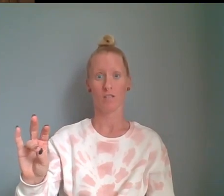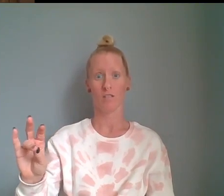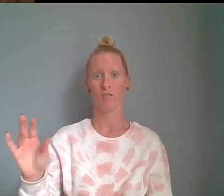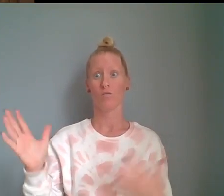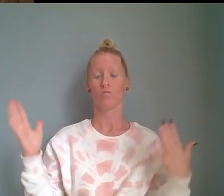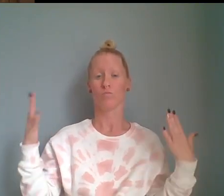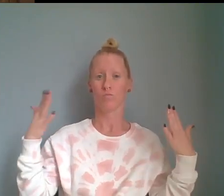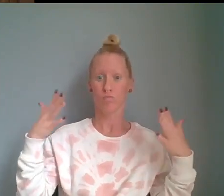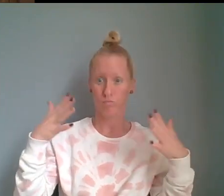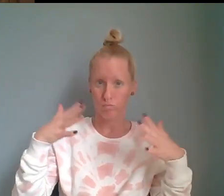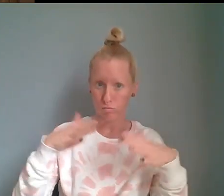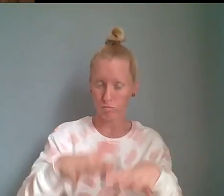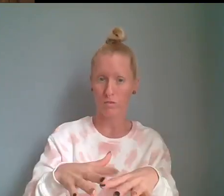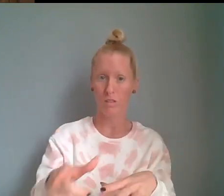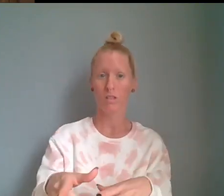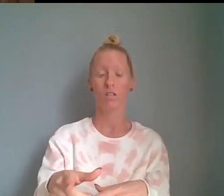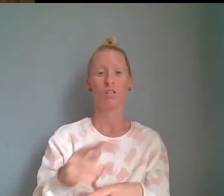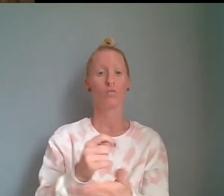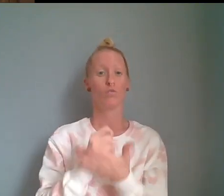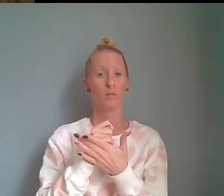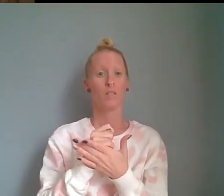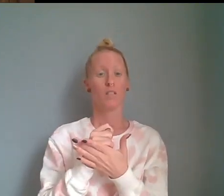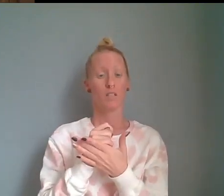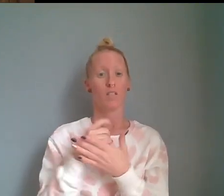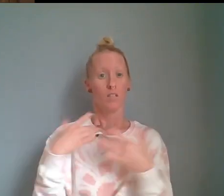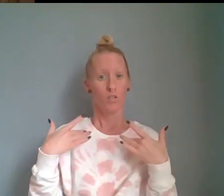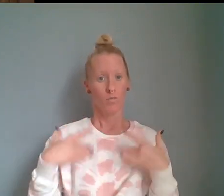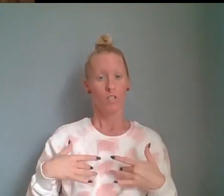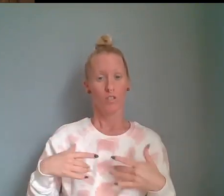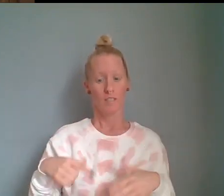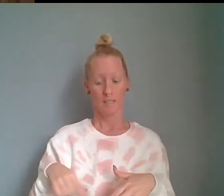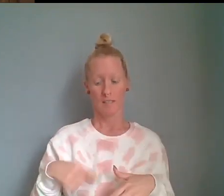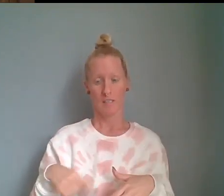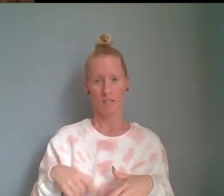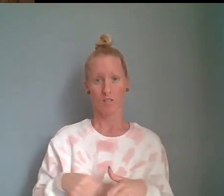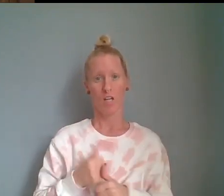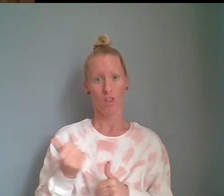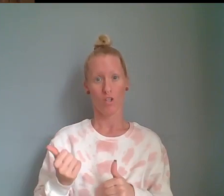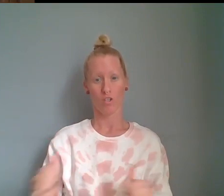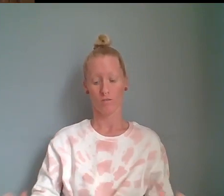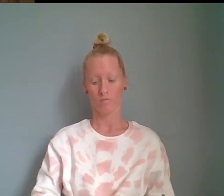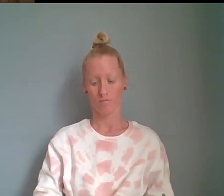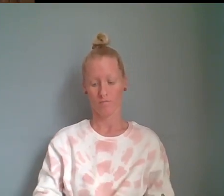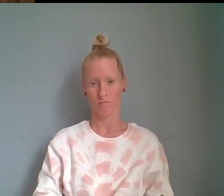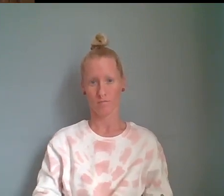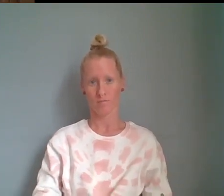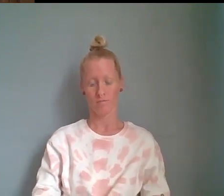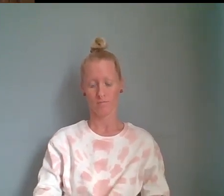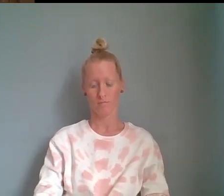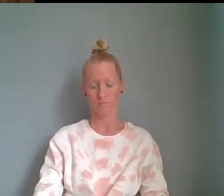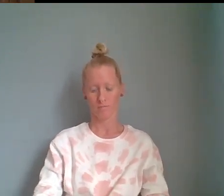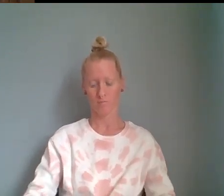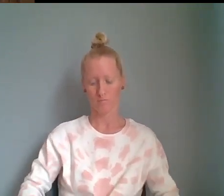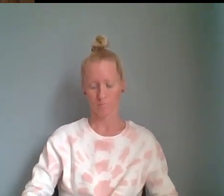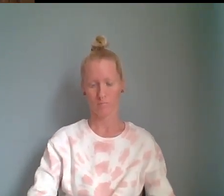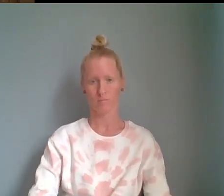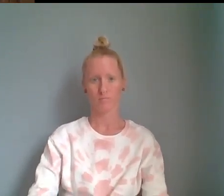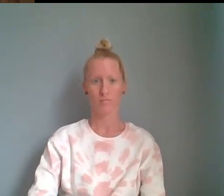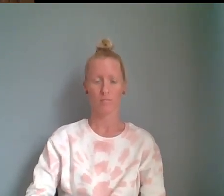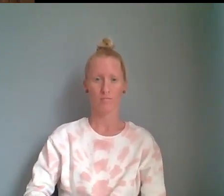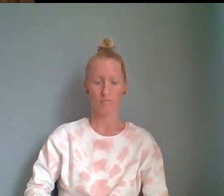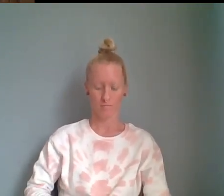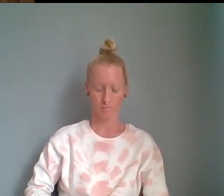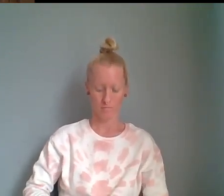market in the treatment of depression and anxiety and a number of other disorders. Now, they're not that much more effective than the sort of